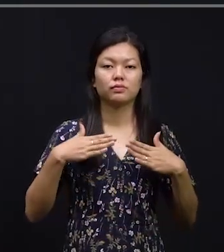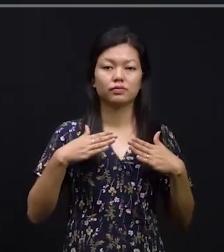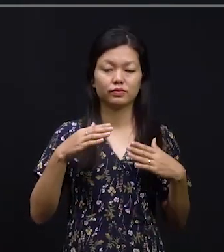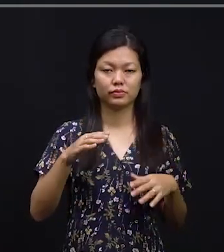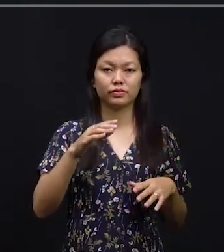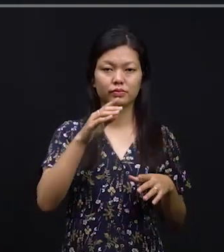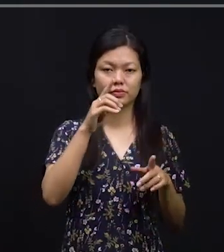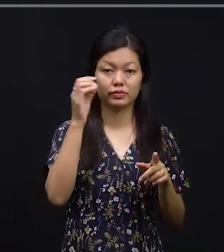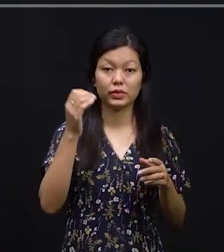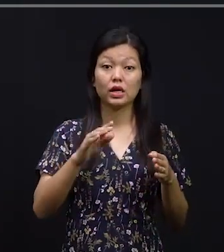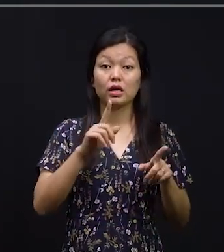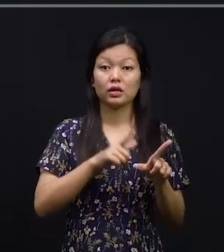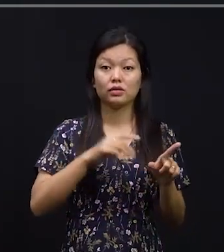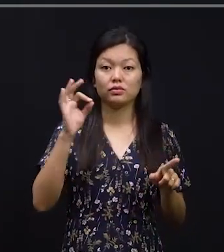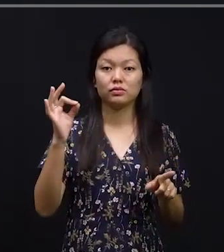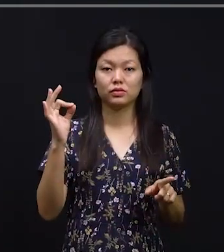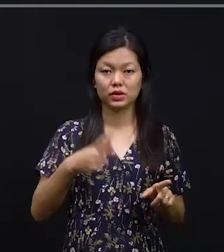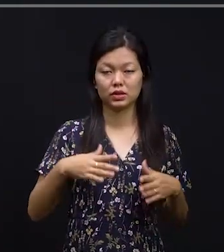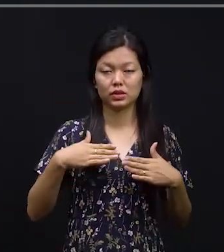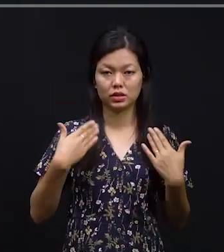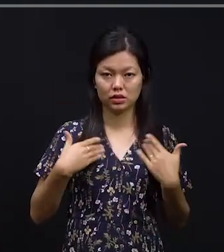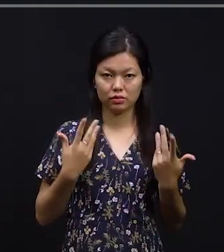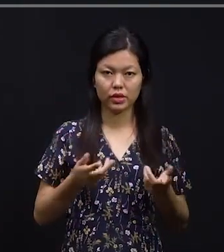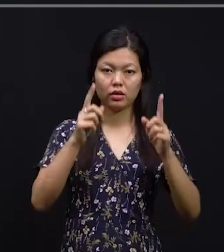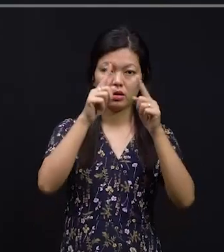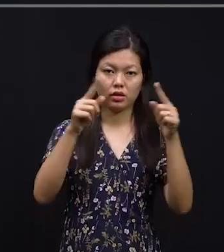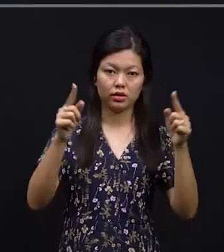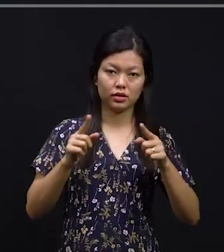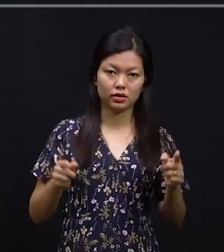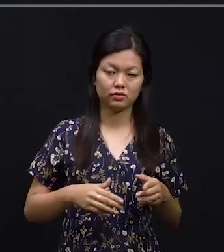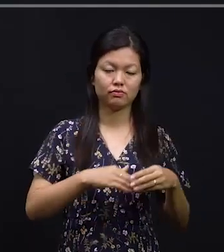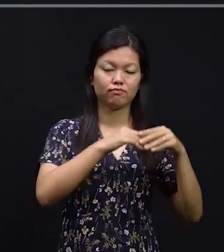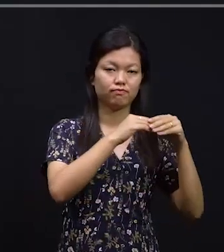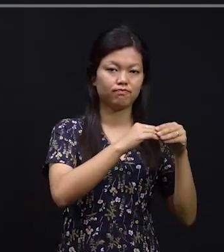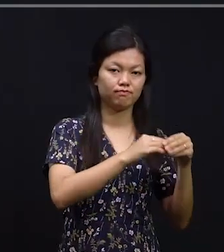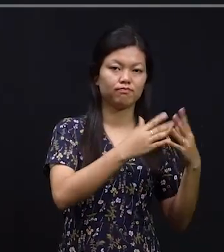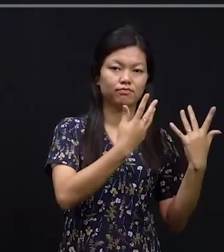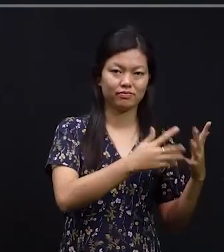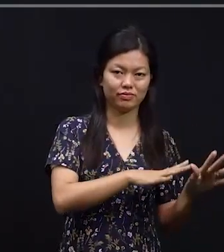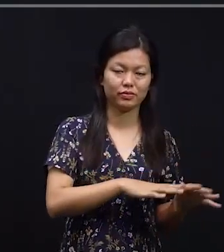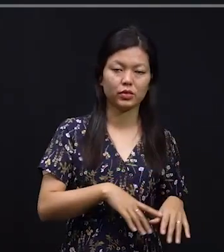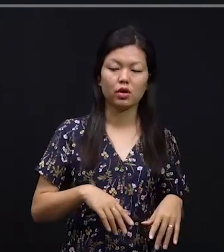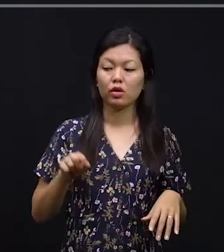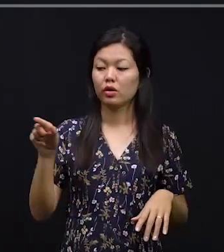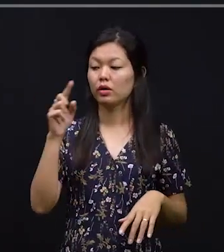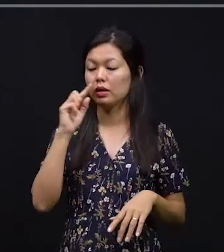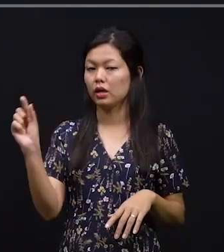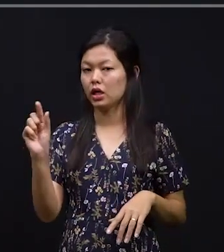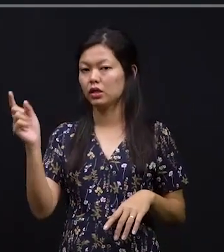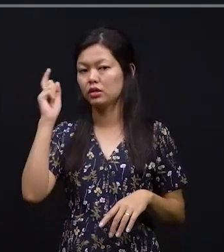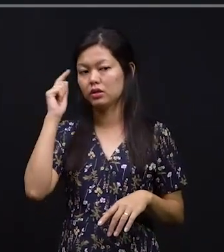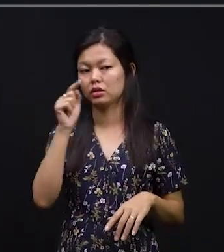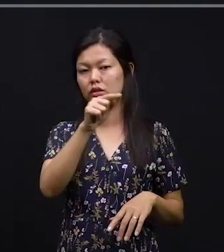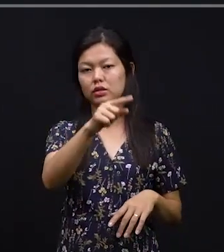well, because according to Mr. Scrooge, the only source of happiness can be wealth and money, and